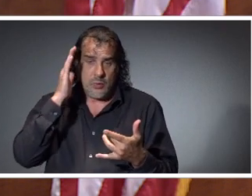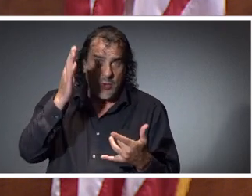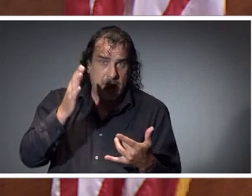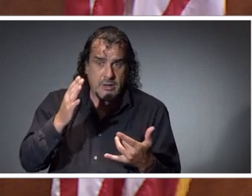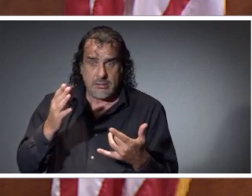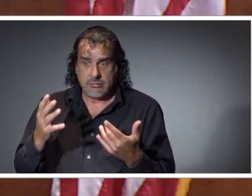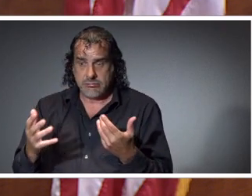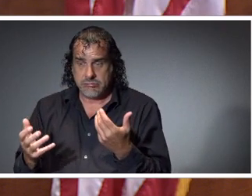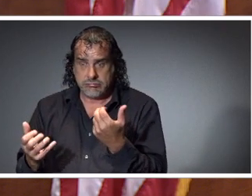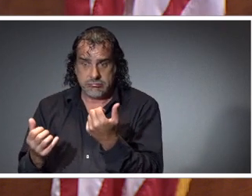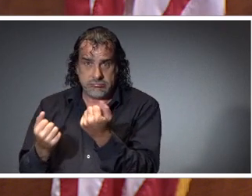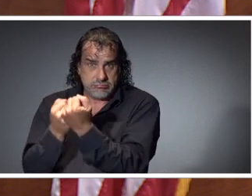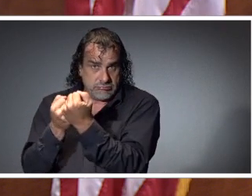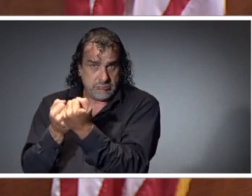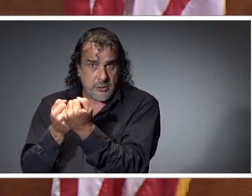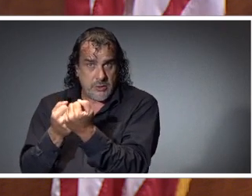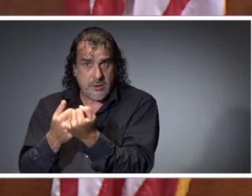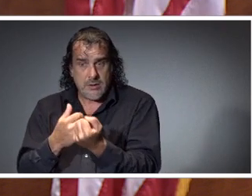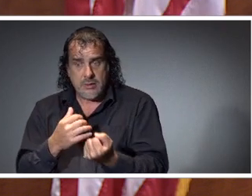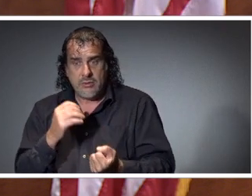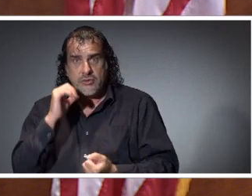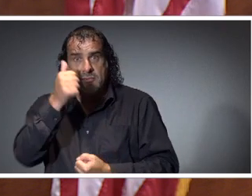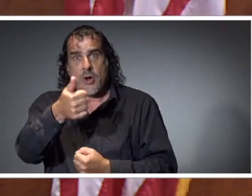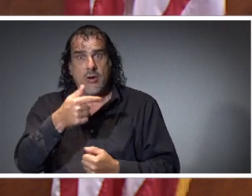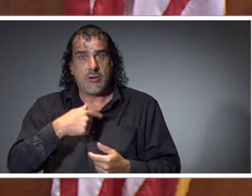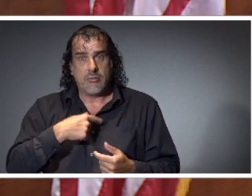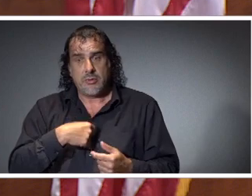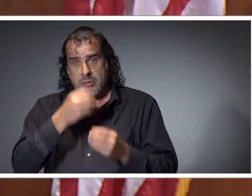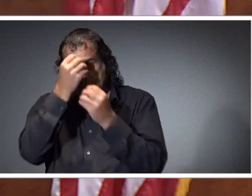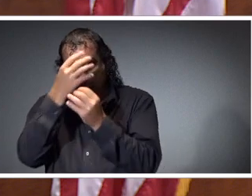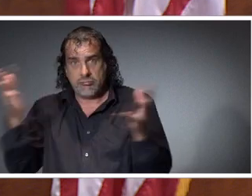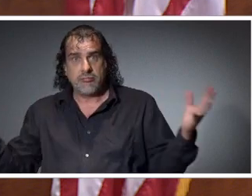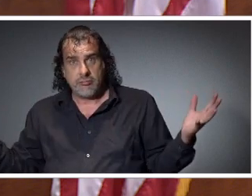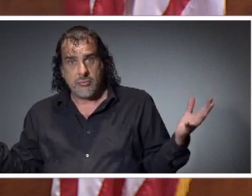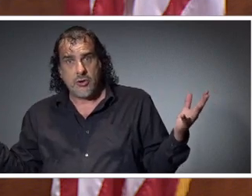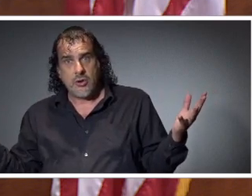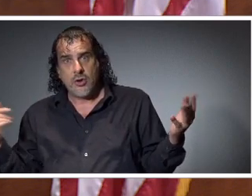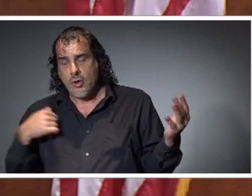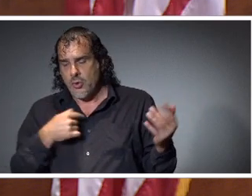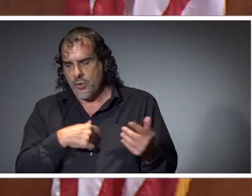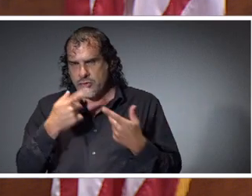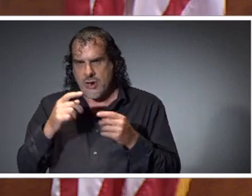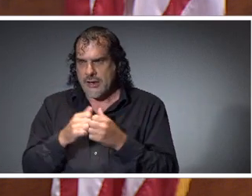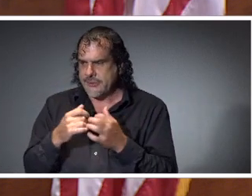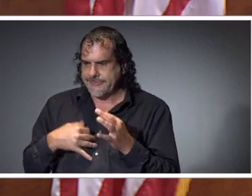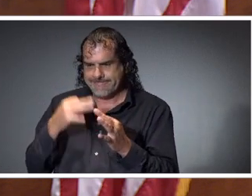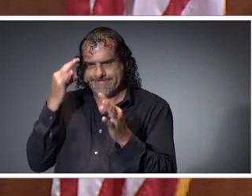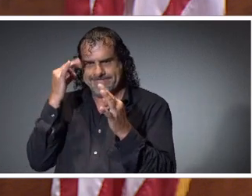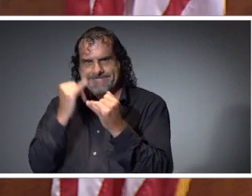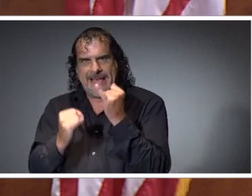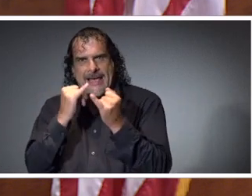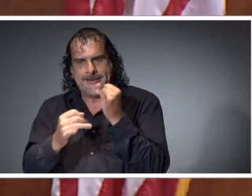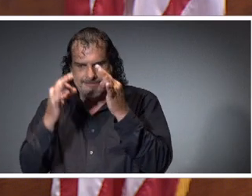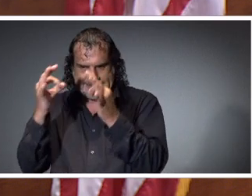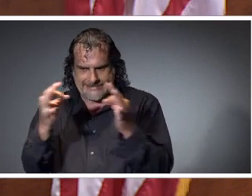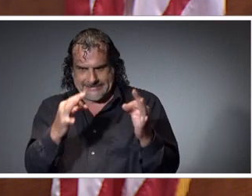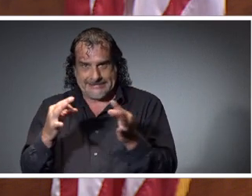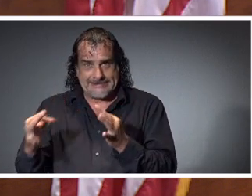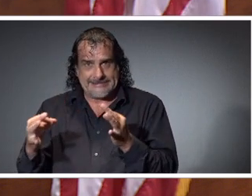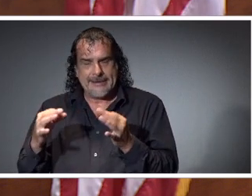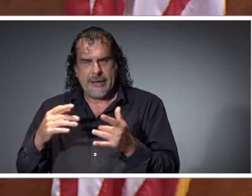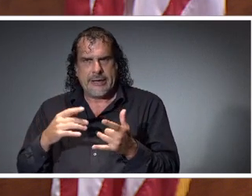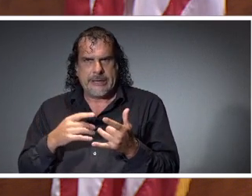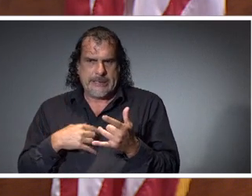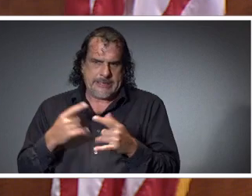implement that program at tomorrow's press conference. We are trying to get final details today. My guess is that we will have an